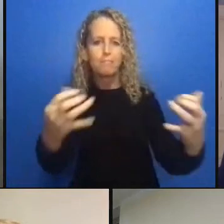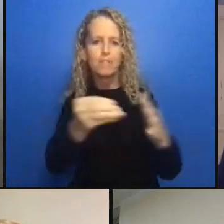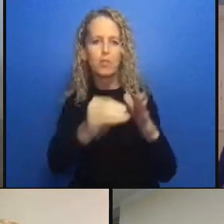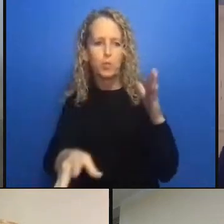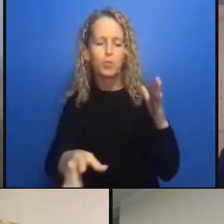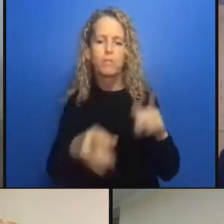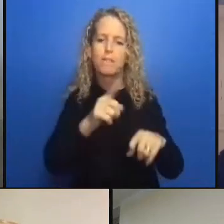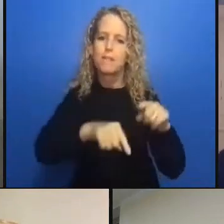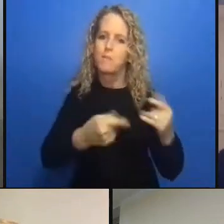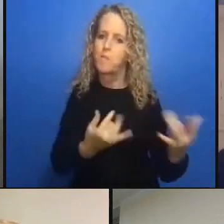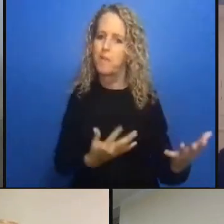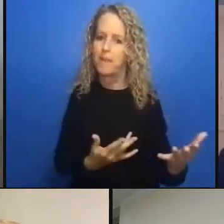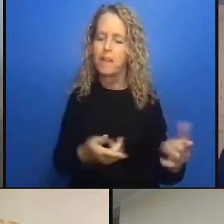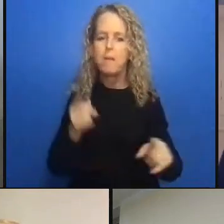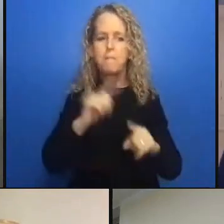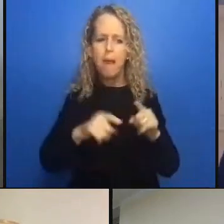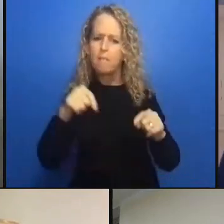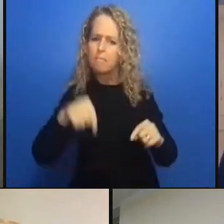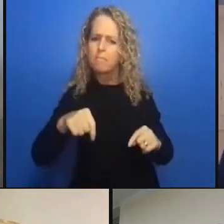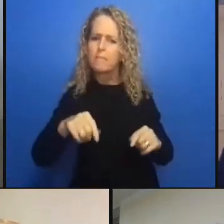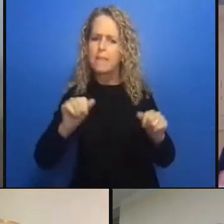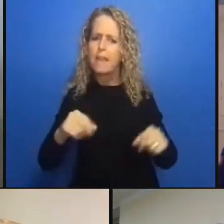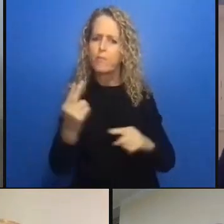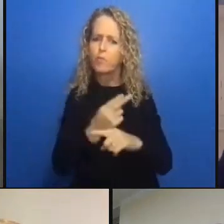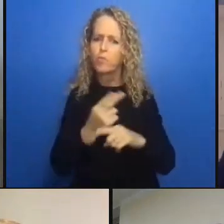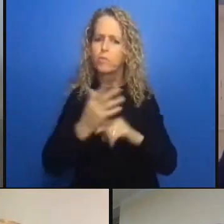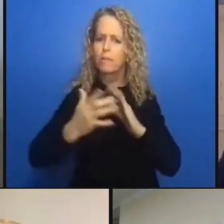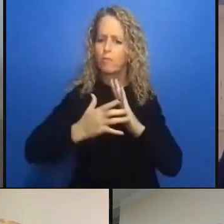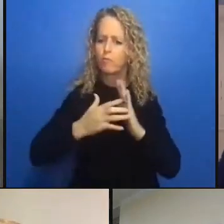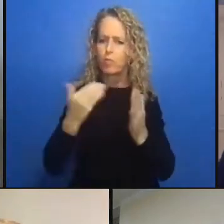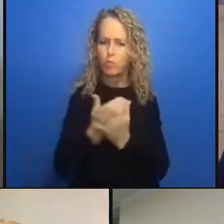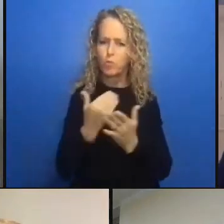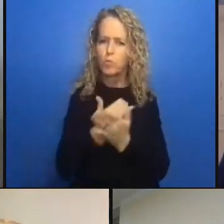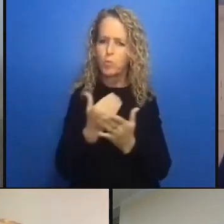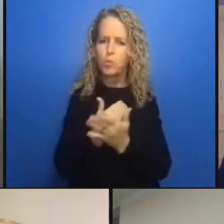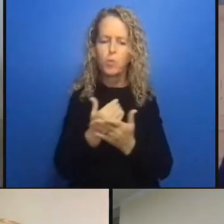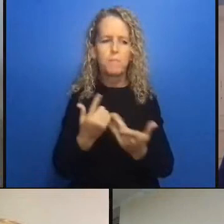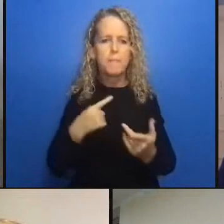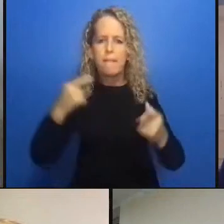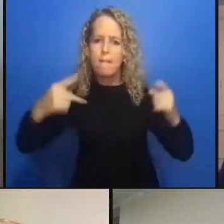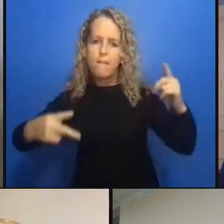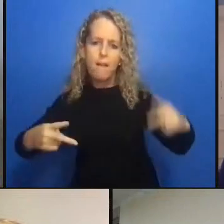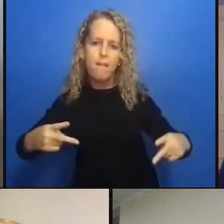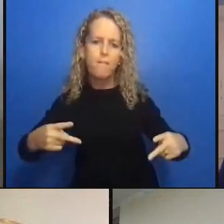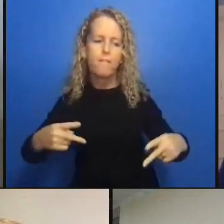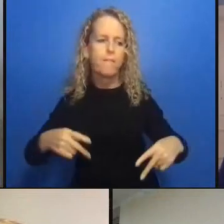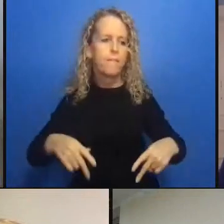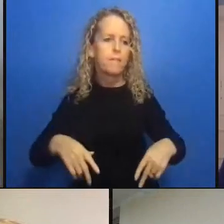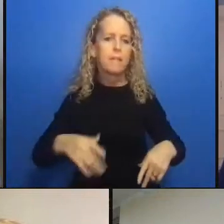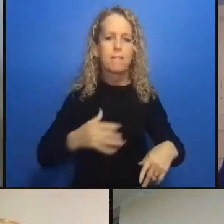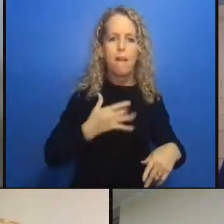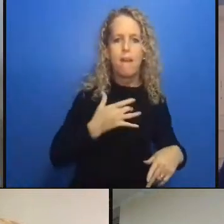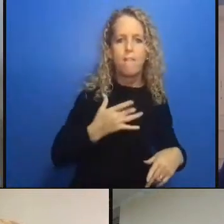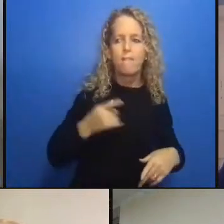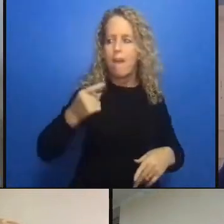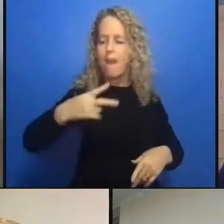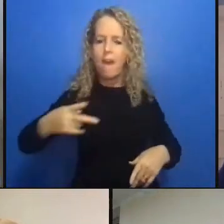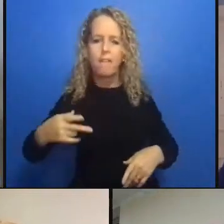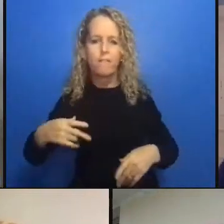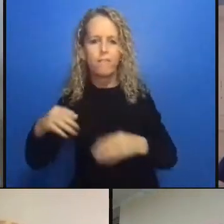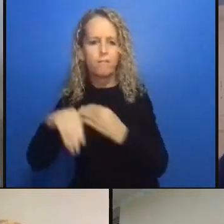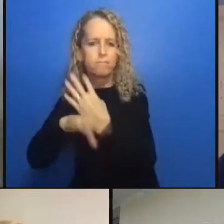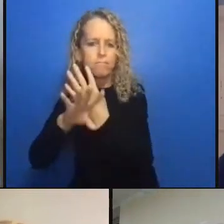that we can take out of this, and we can explore blended deliveries. We can explore how can we use these tools to